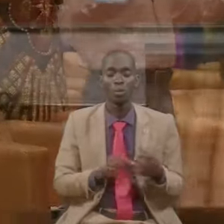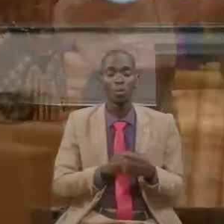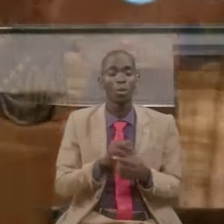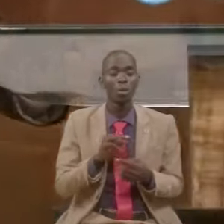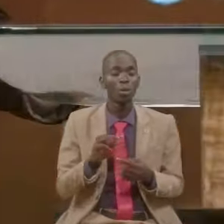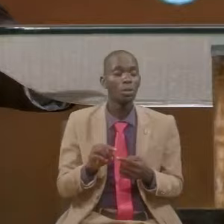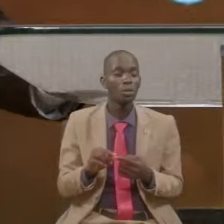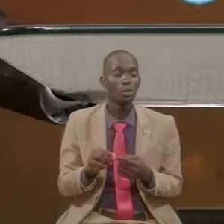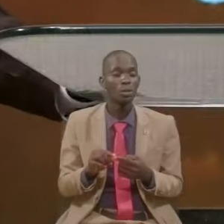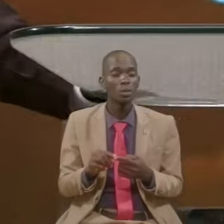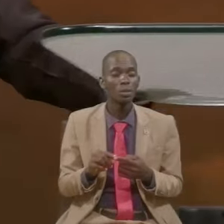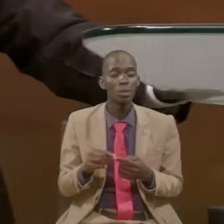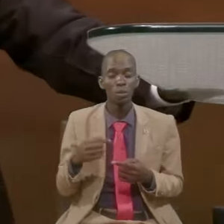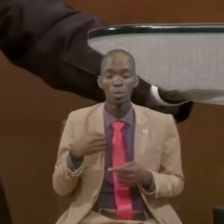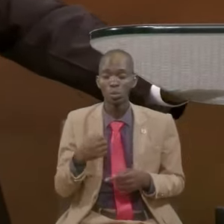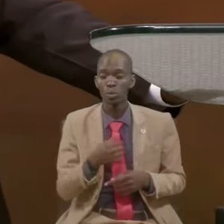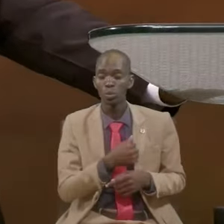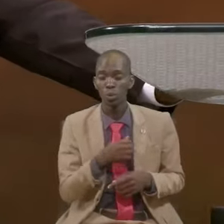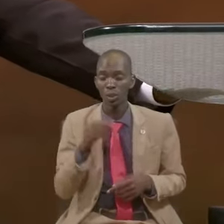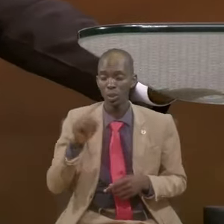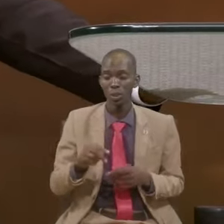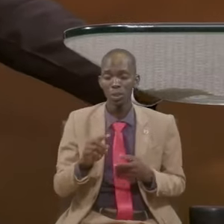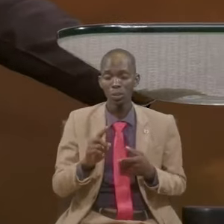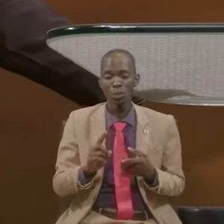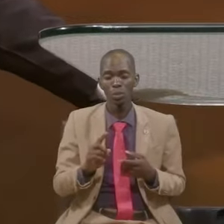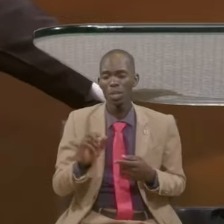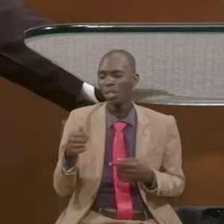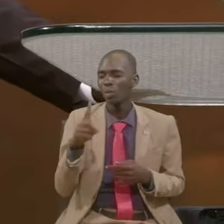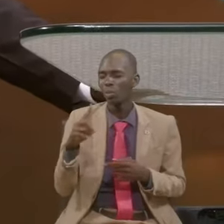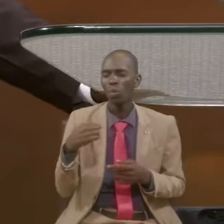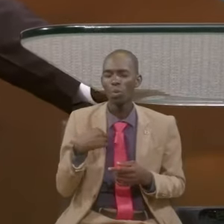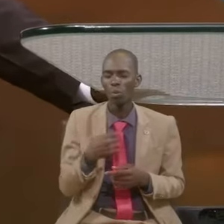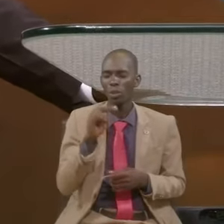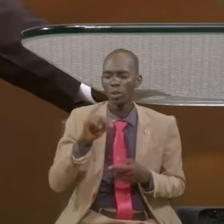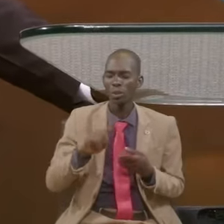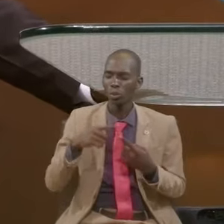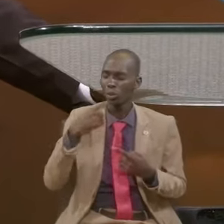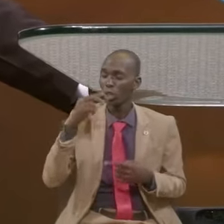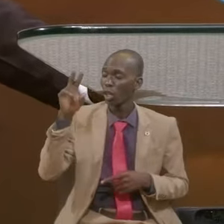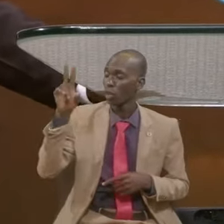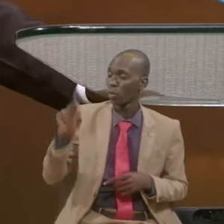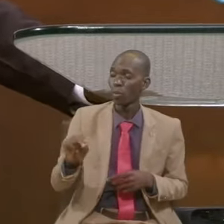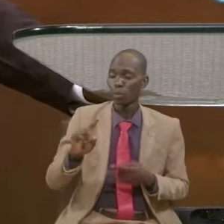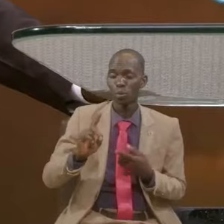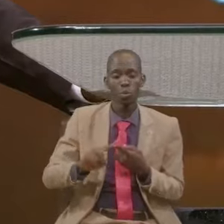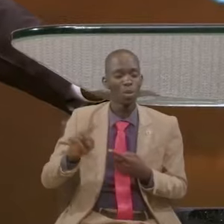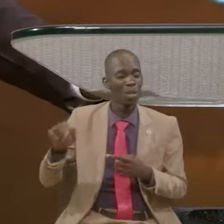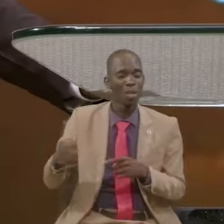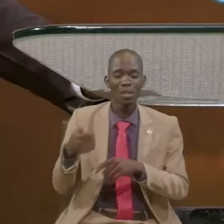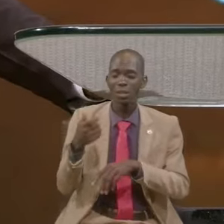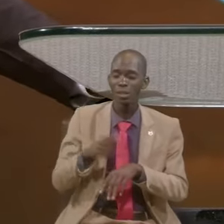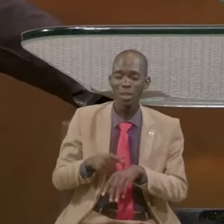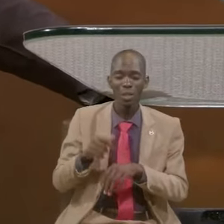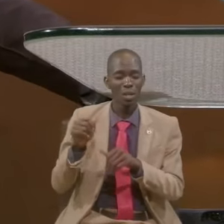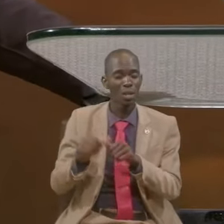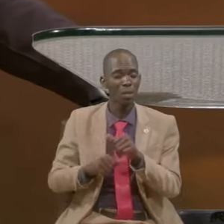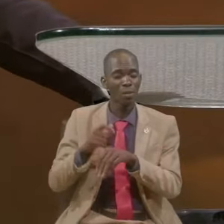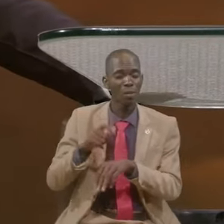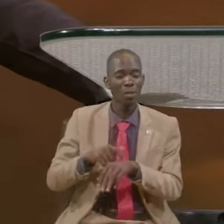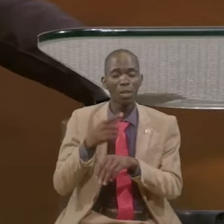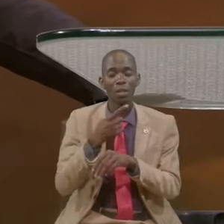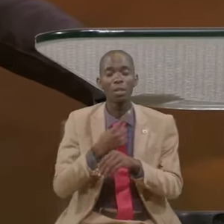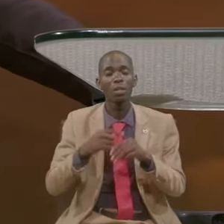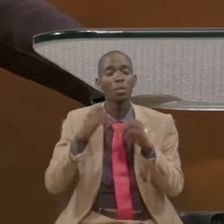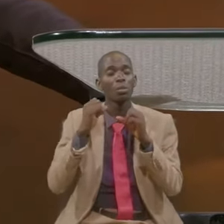Whoever we need to say no to, anytime, every time, the